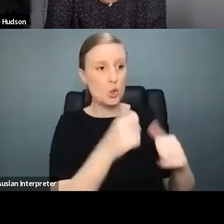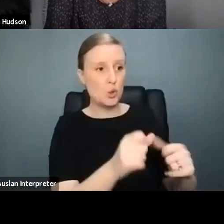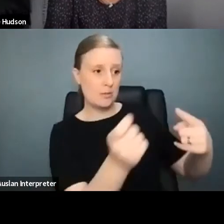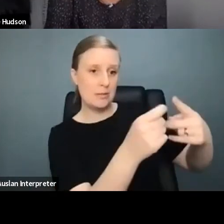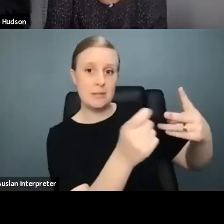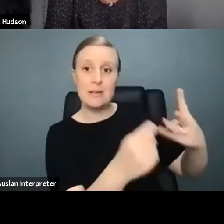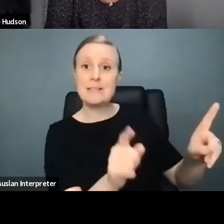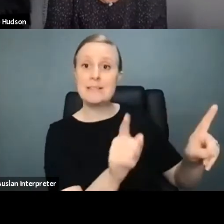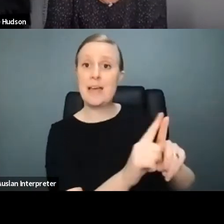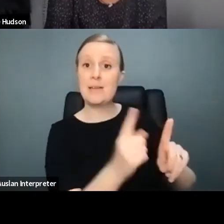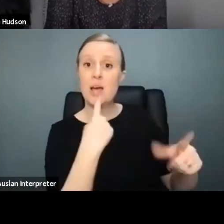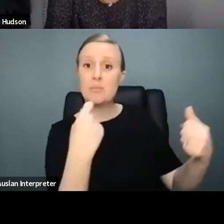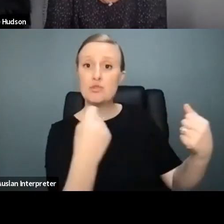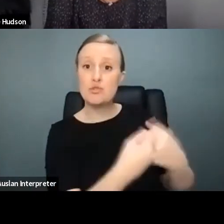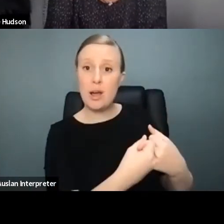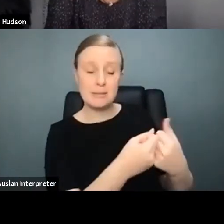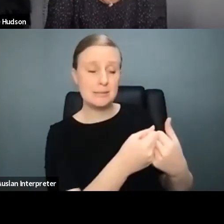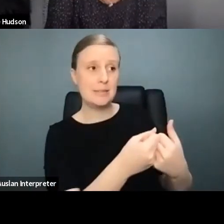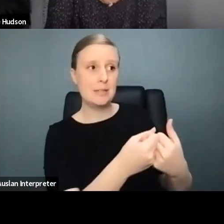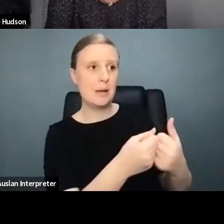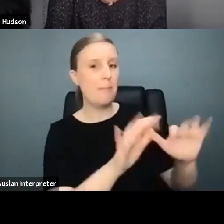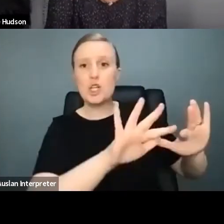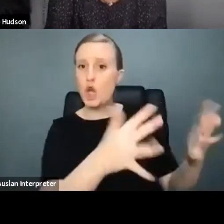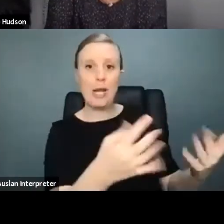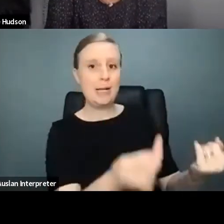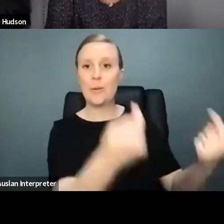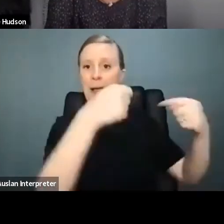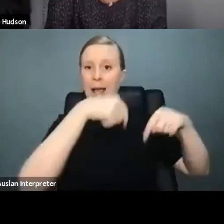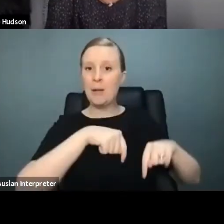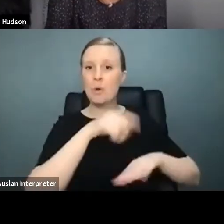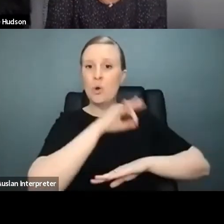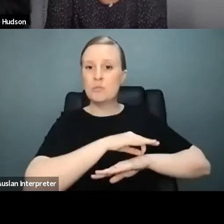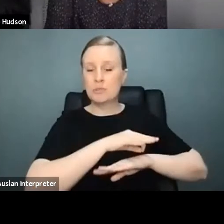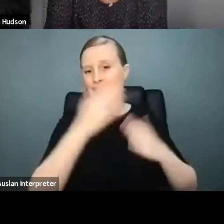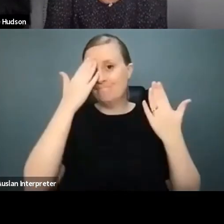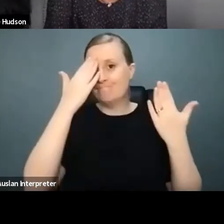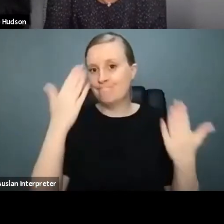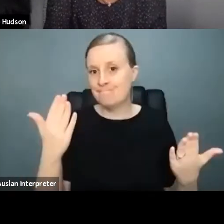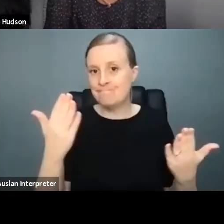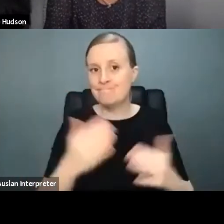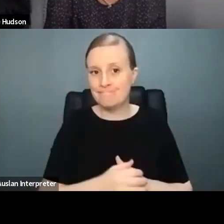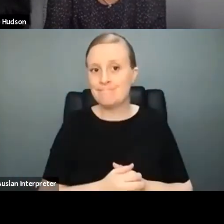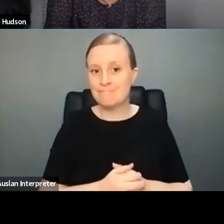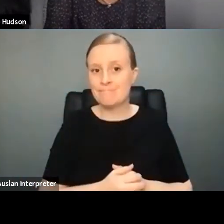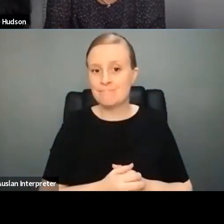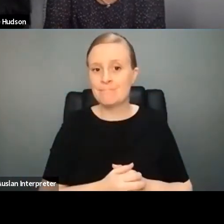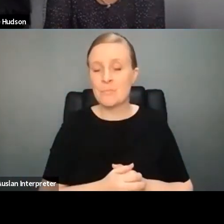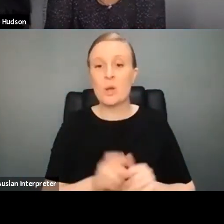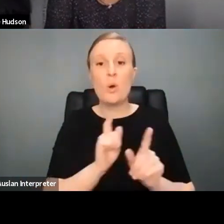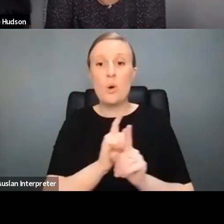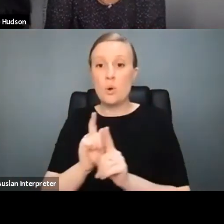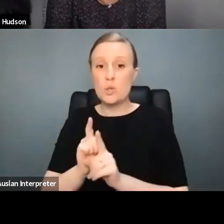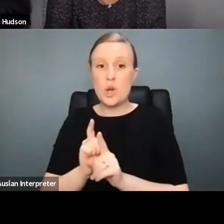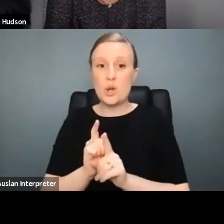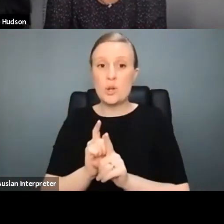that denominator, it's very difficult to make some of these judgments. We're also limited a little bit by the resources we do have available